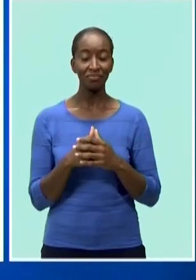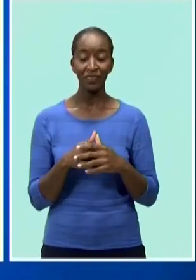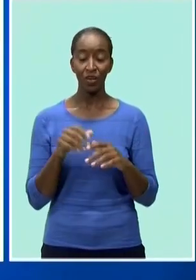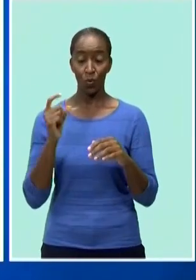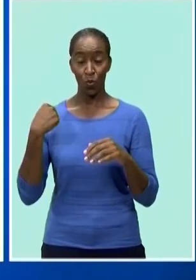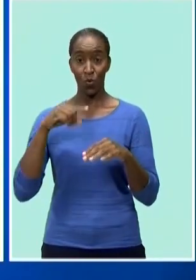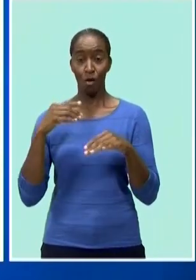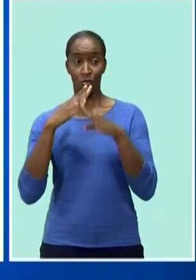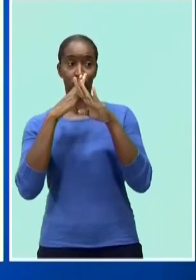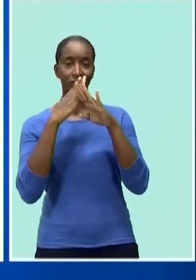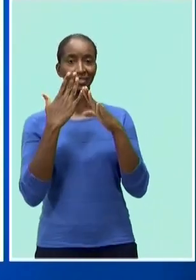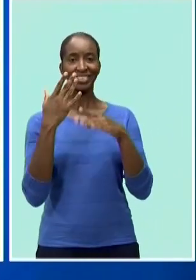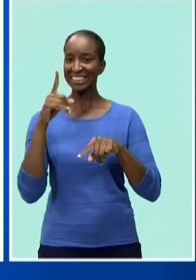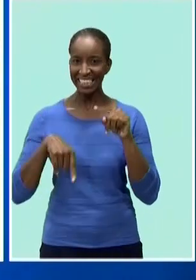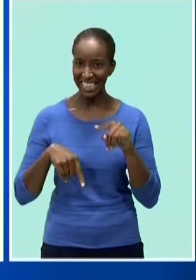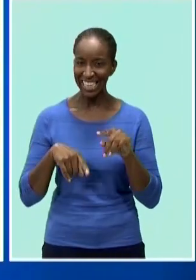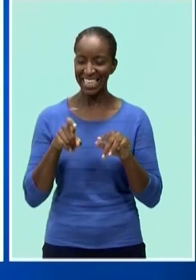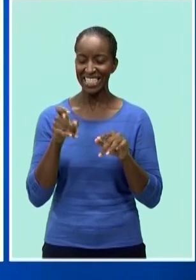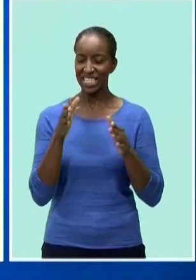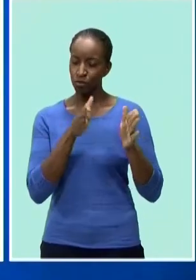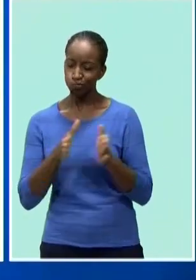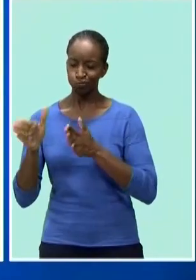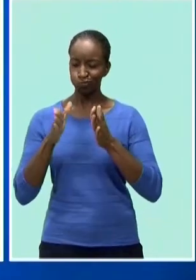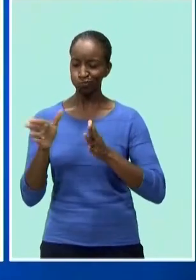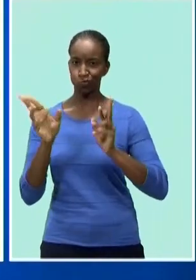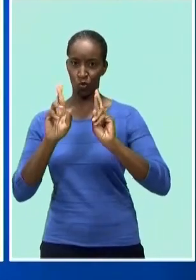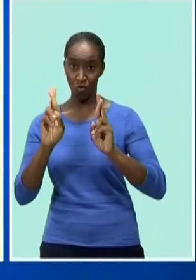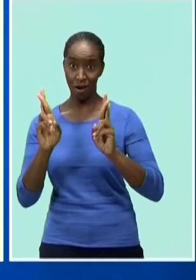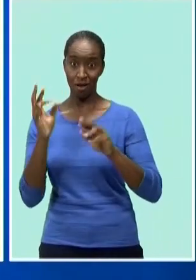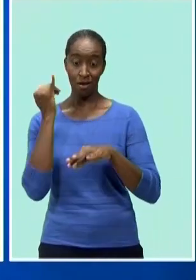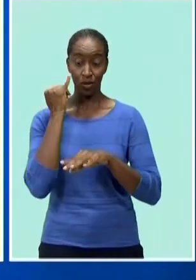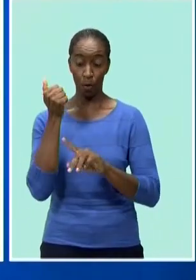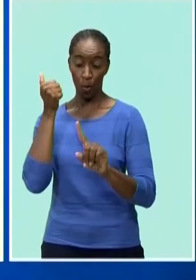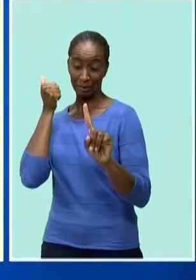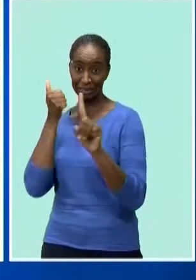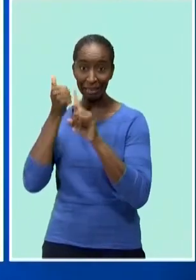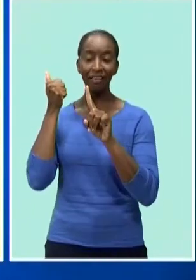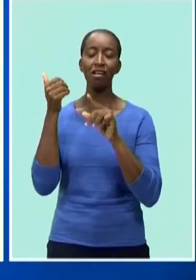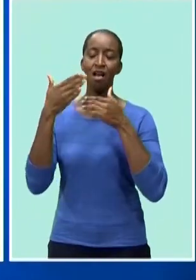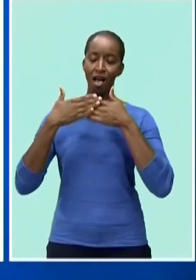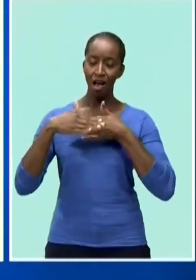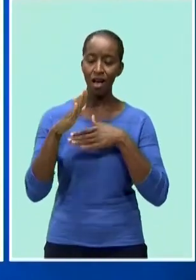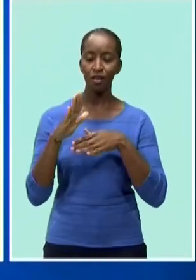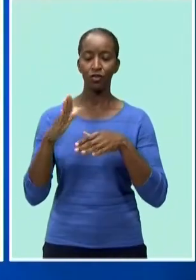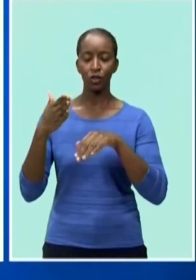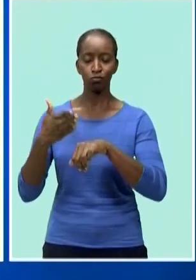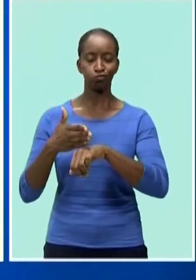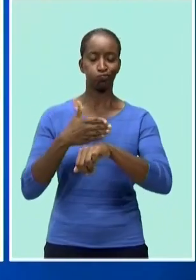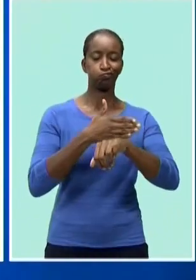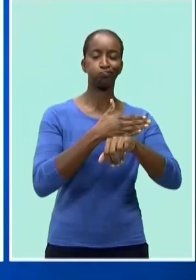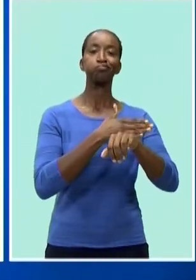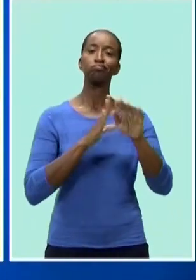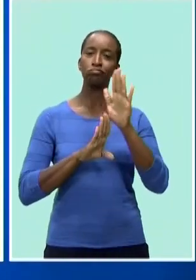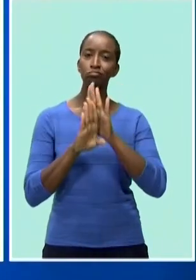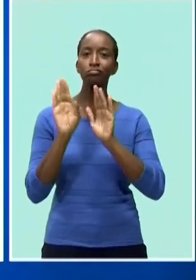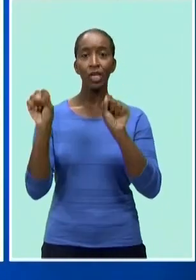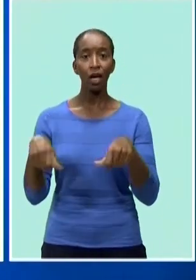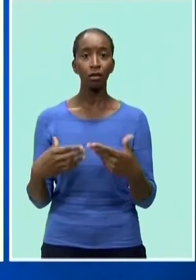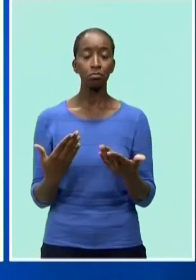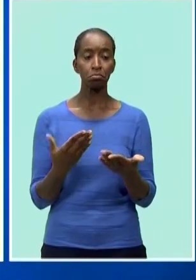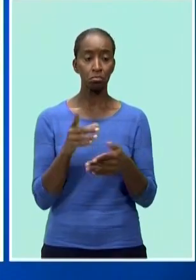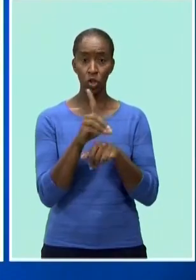so that we bounce back as quickly as possible. There's still some areas in Dominica that don't have electricity. There's still